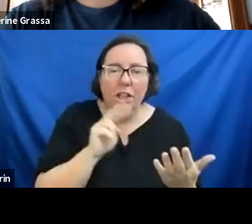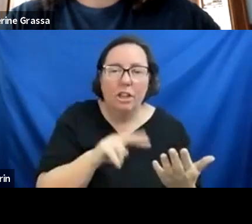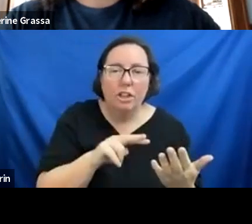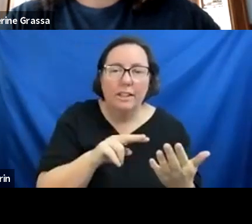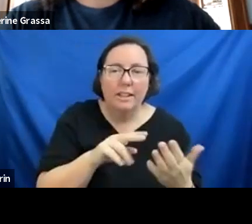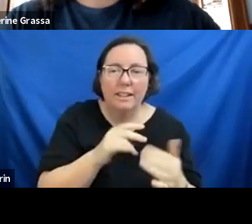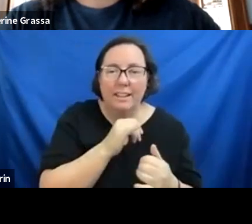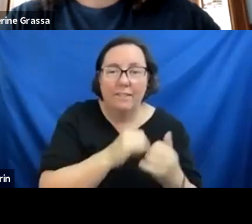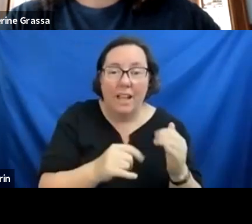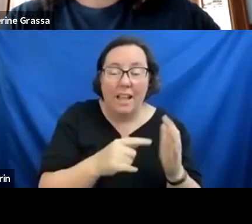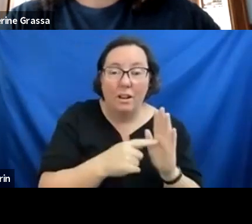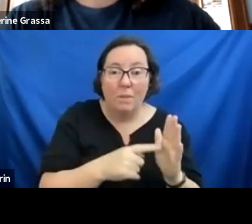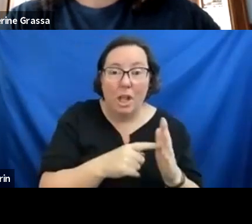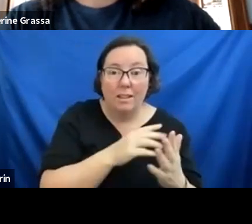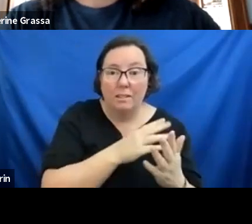the final models, I guess.